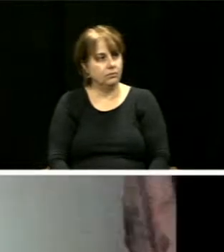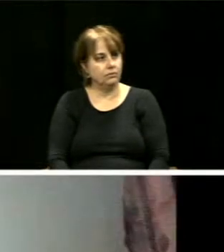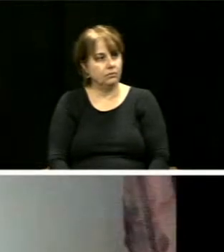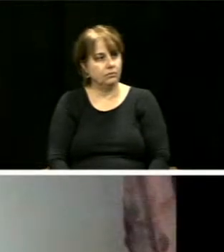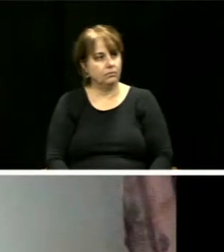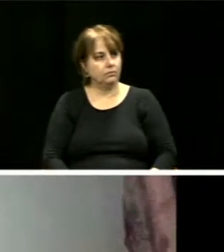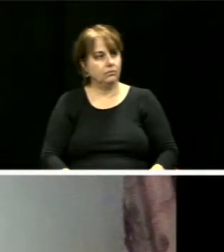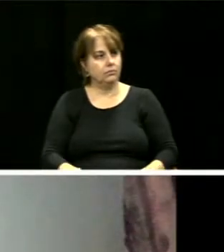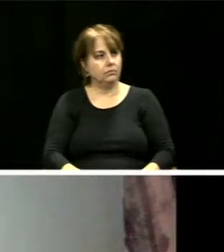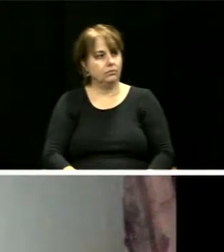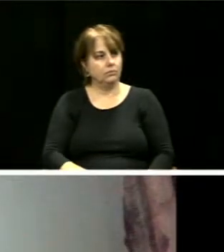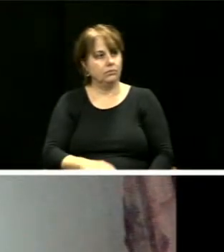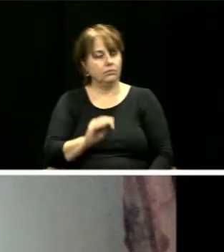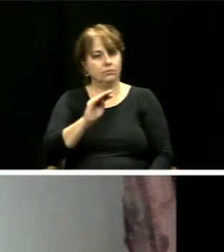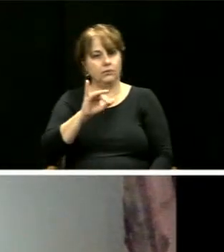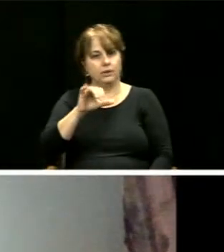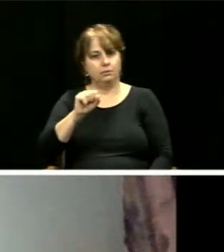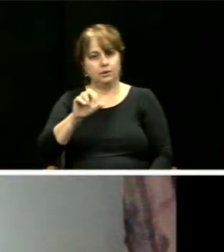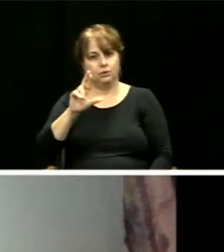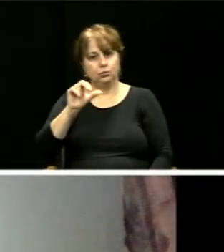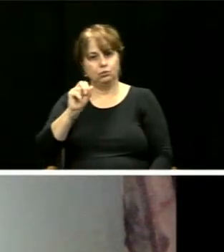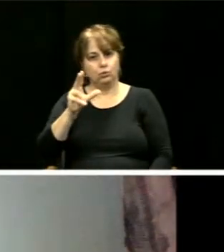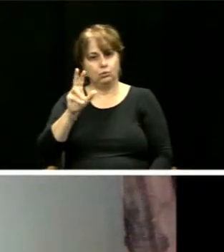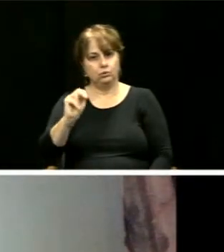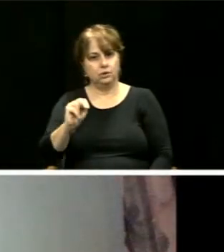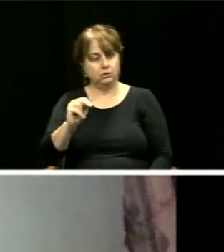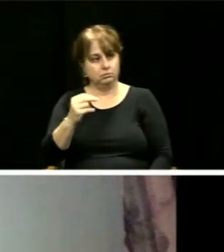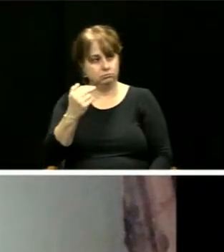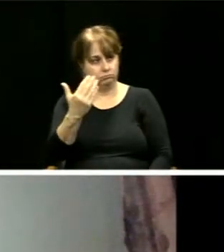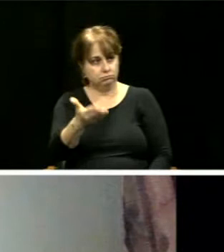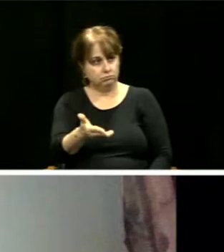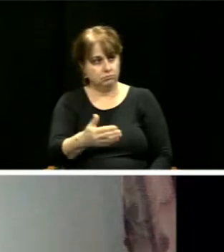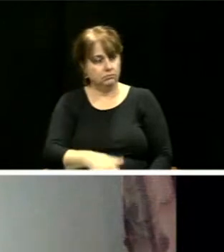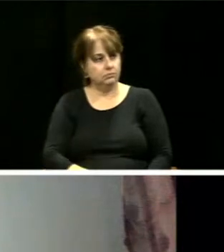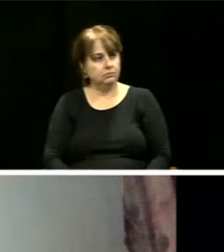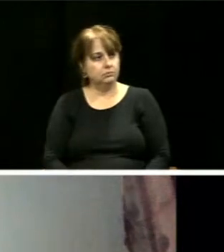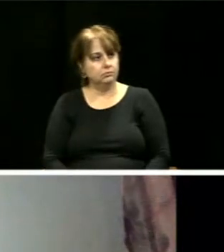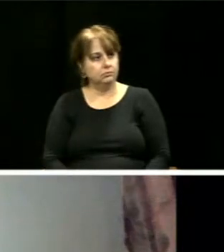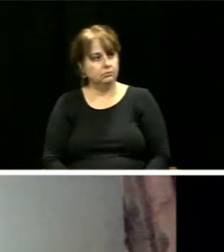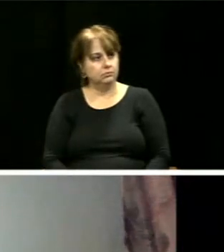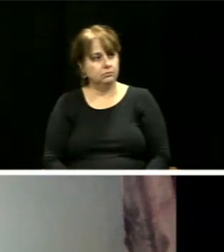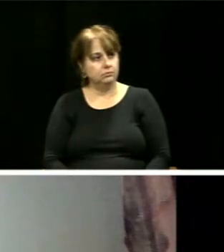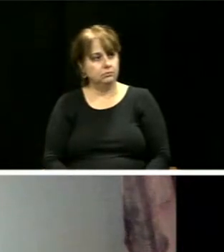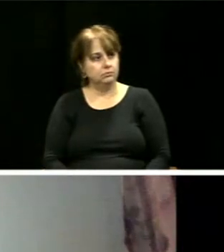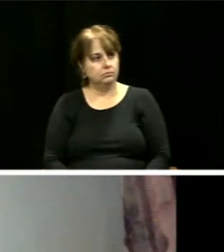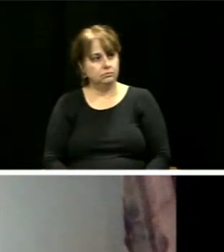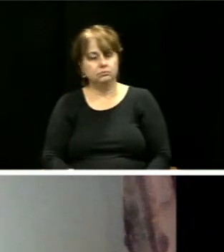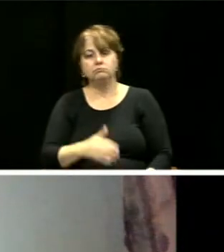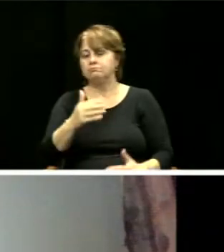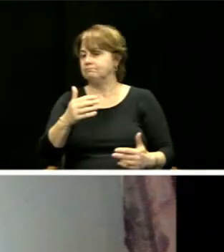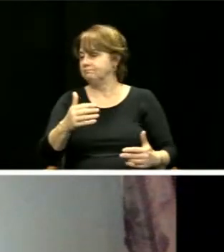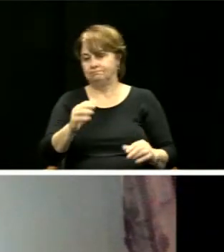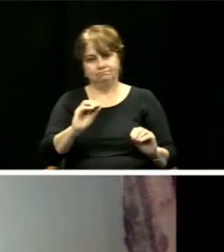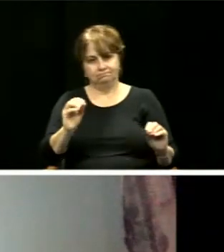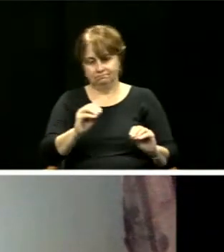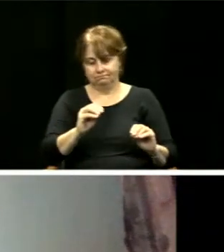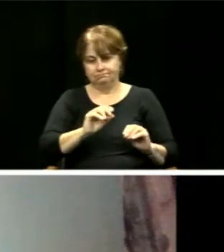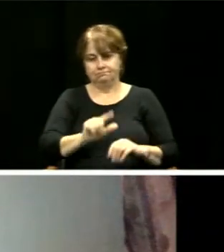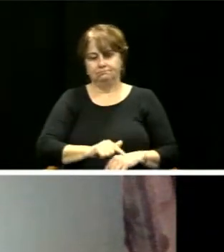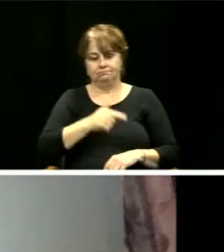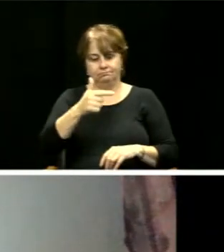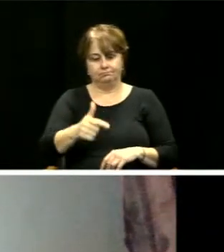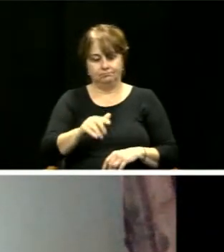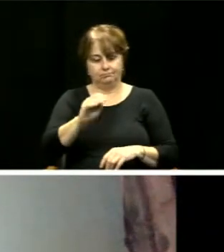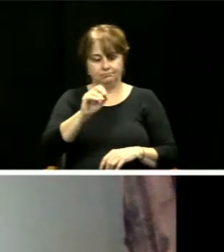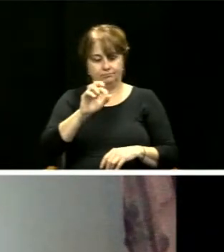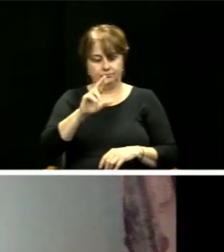Ms. Rosen? Okay, moving on to